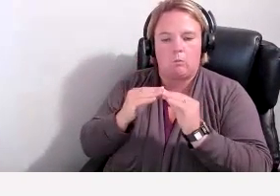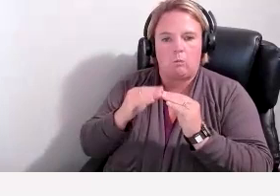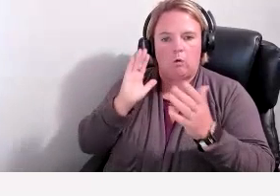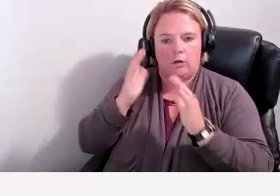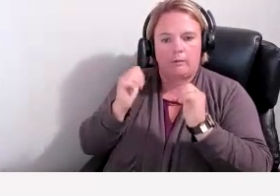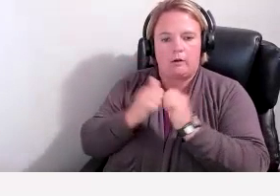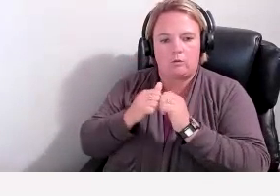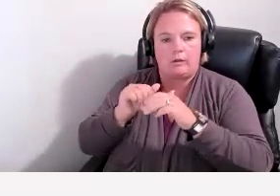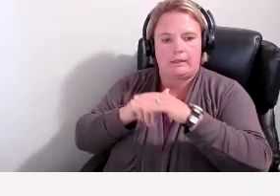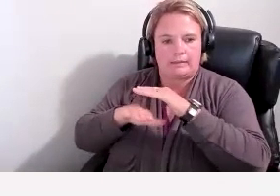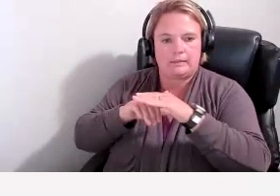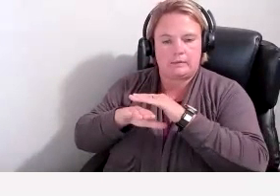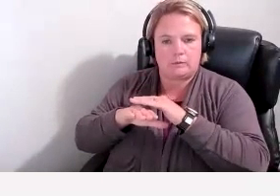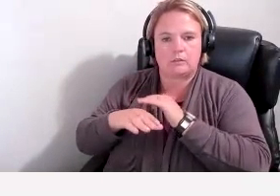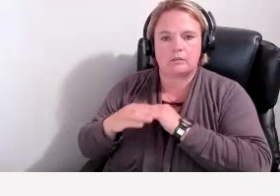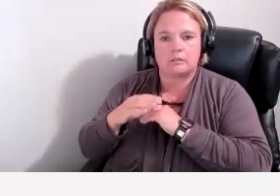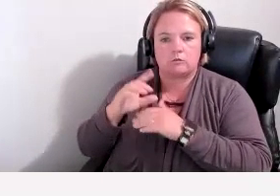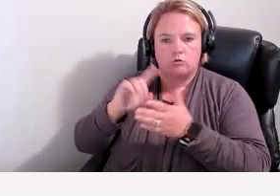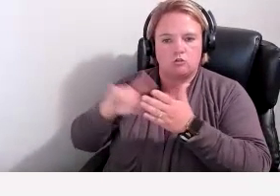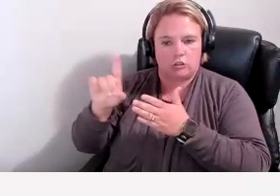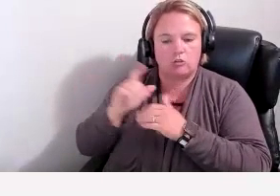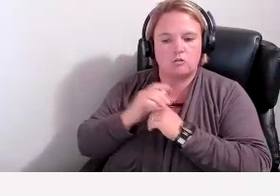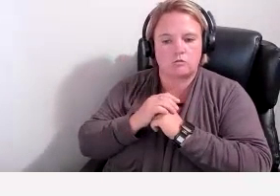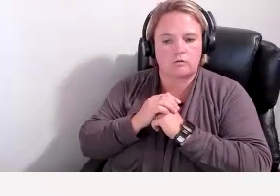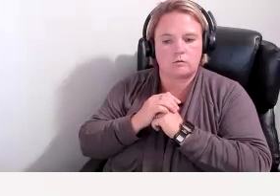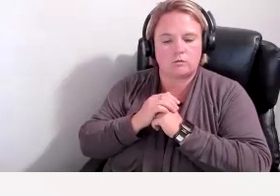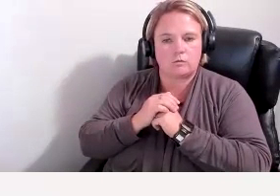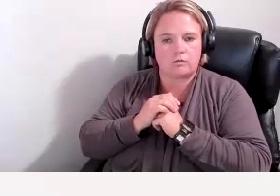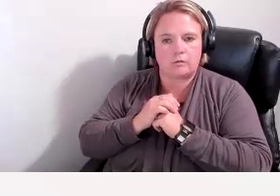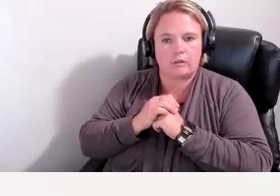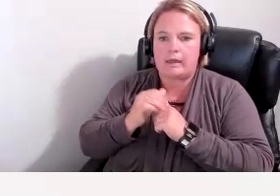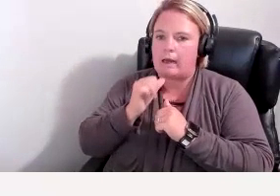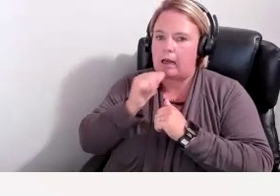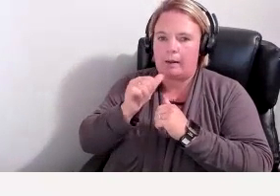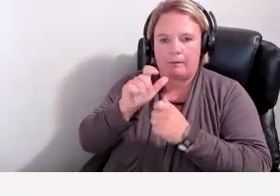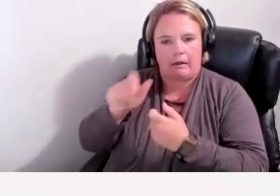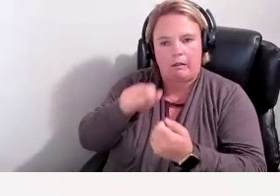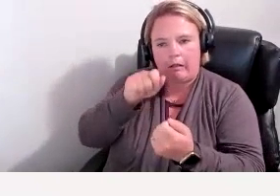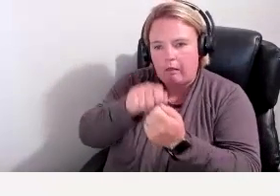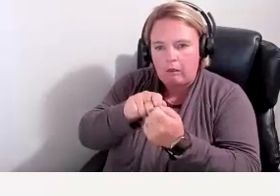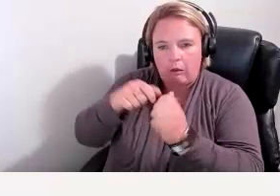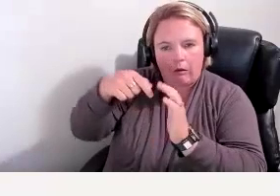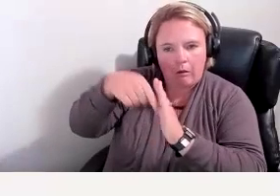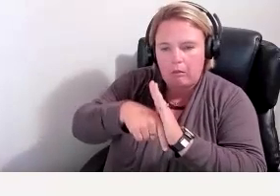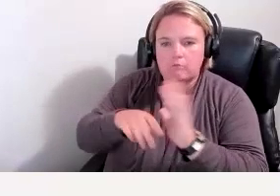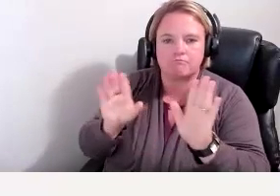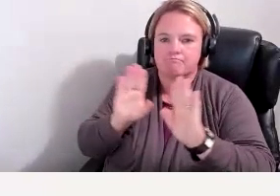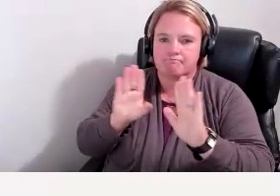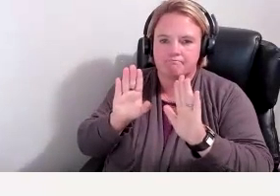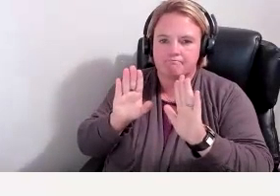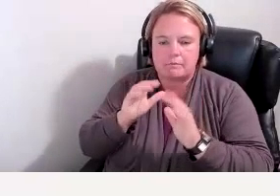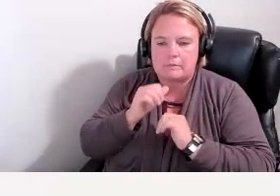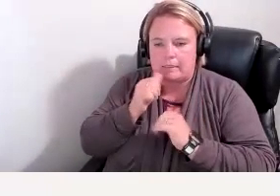Canvas accessibility checker. Again, I won't go into detail about how to use this